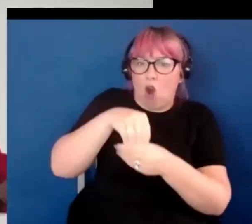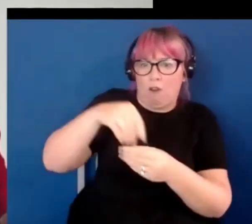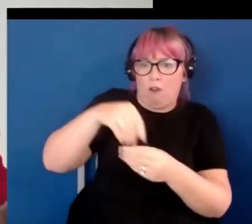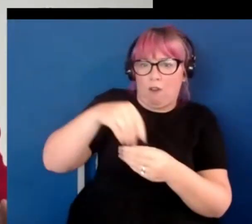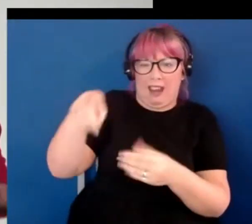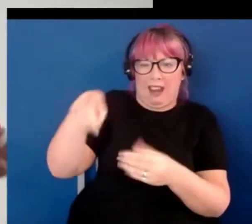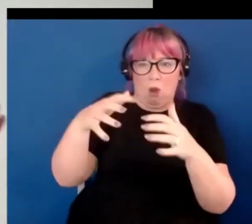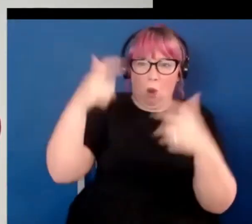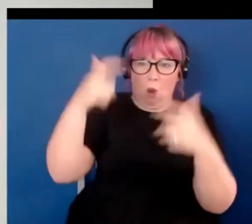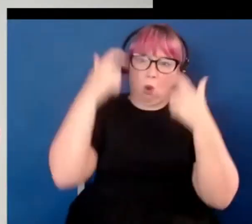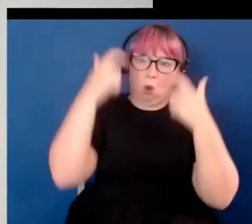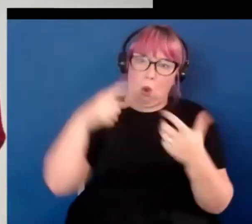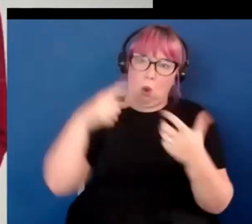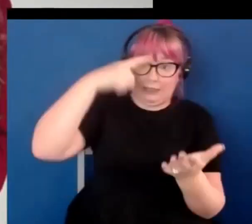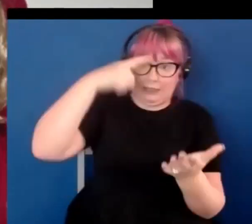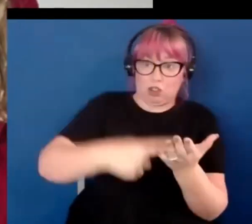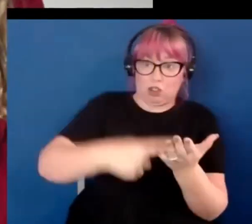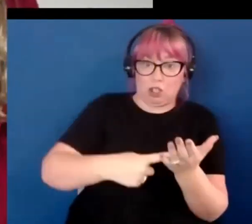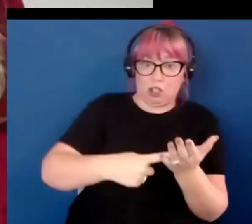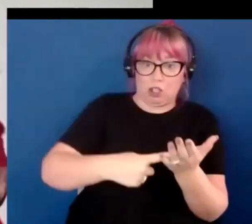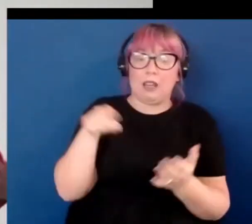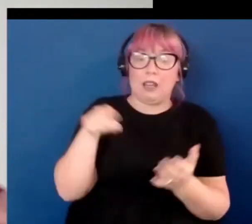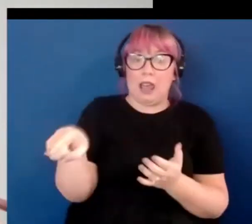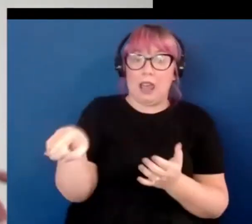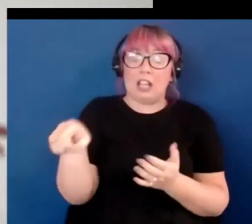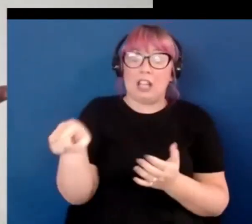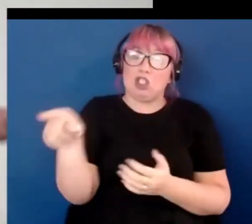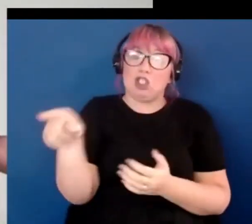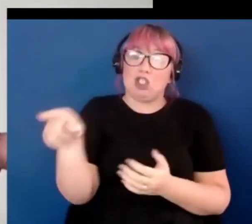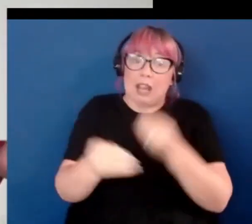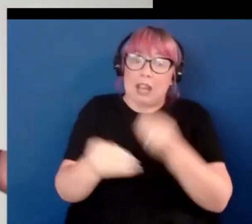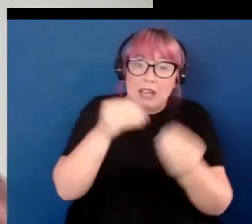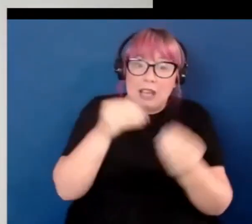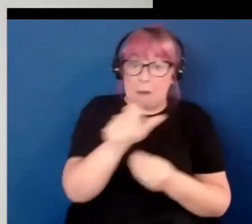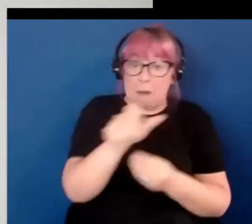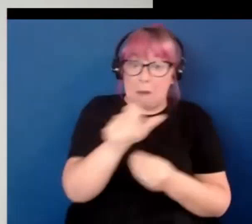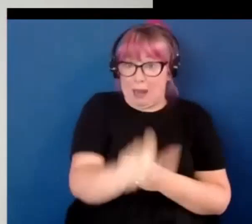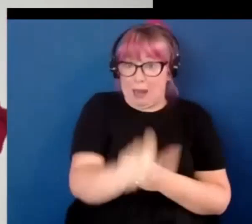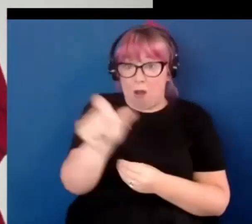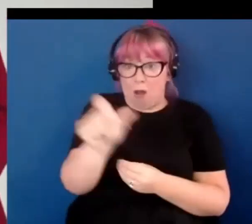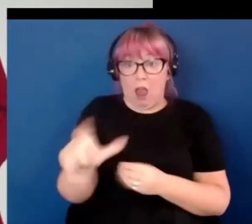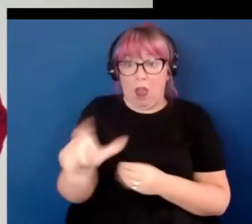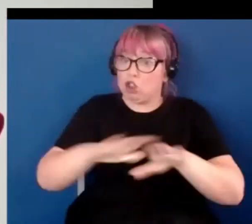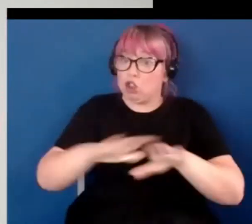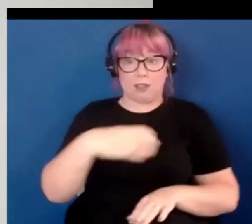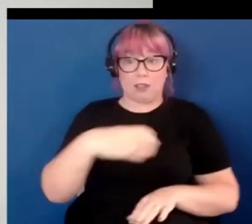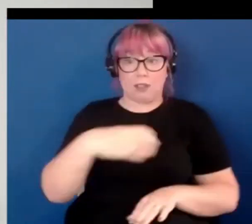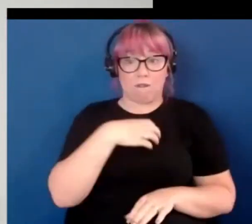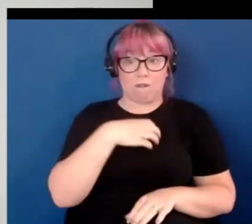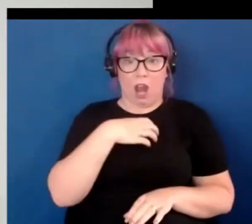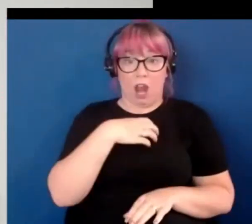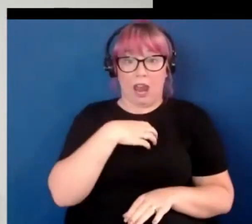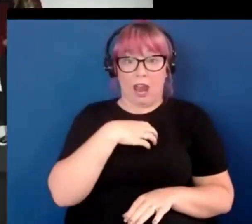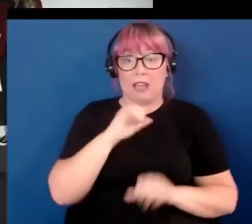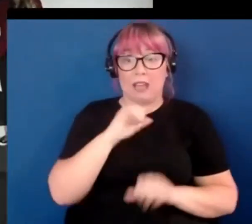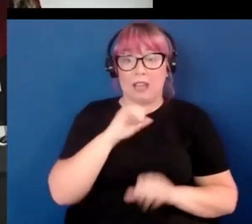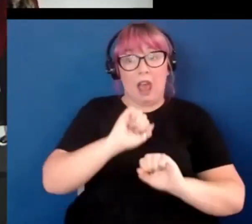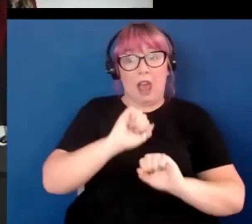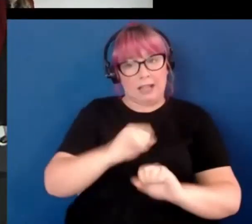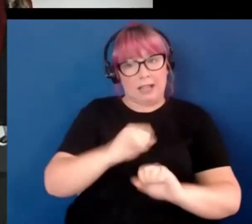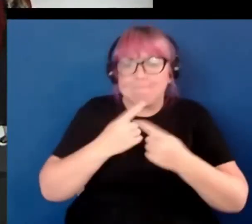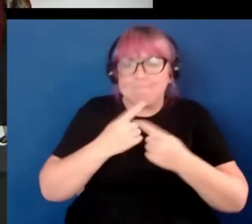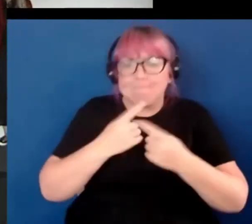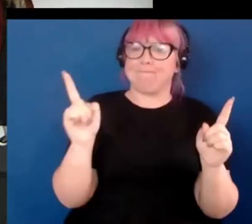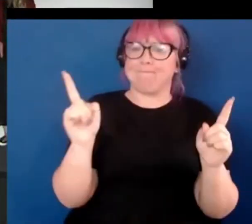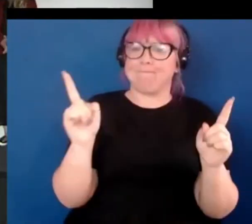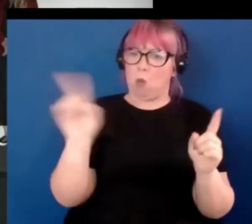future age." She saw dissenters as those who are unafraid to depart from prevailing wisdom and say what is right. A few years